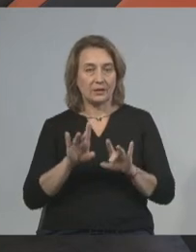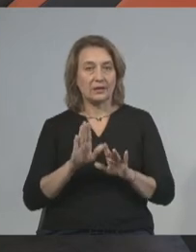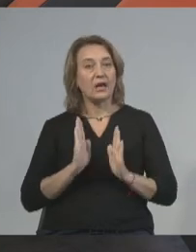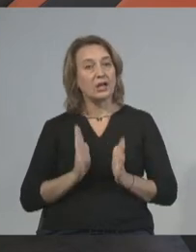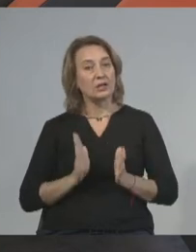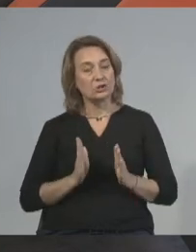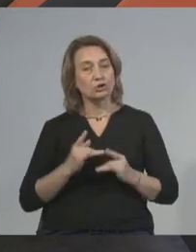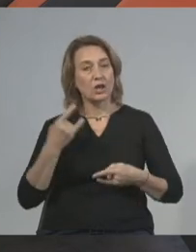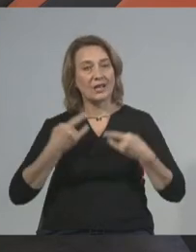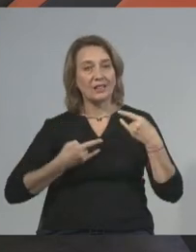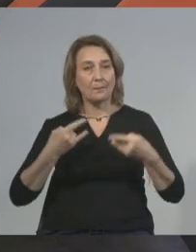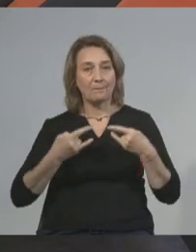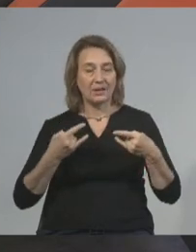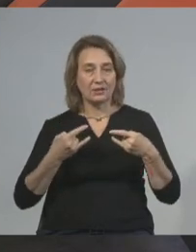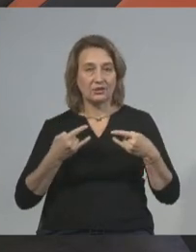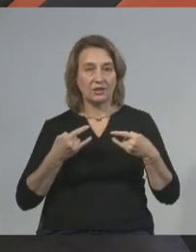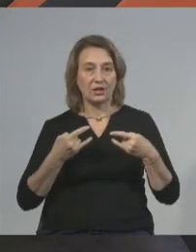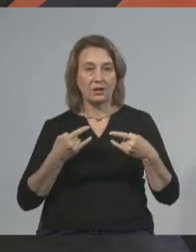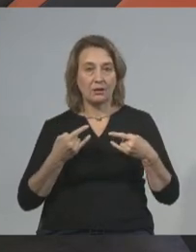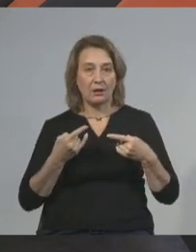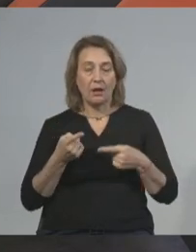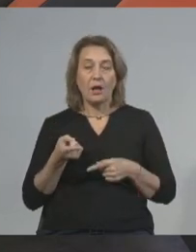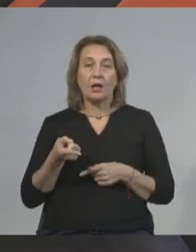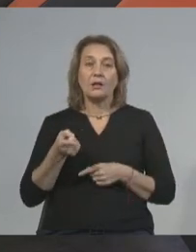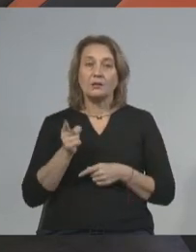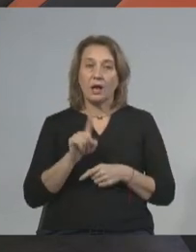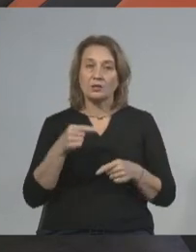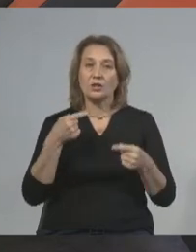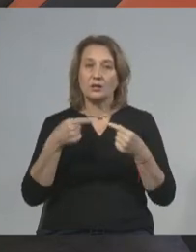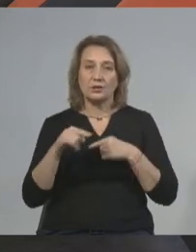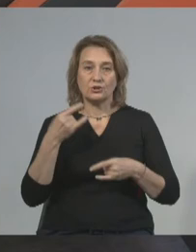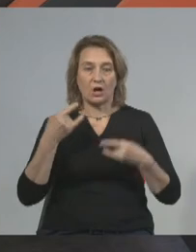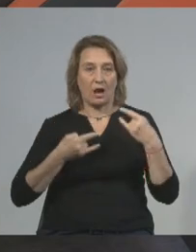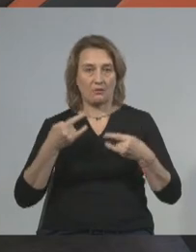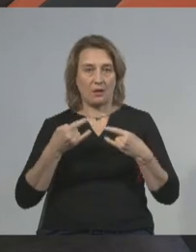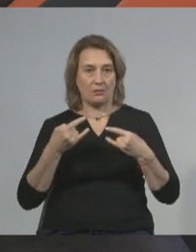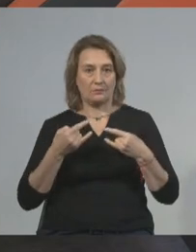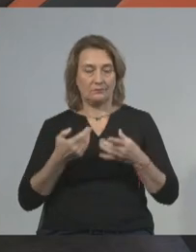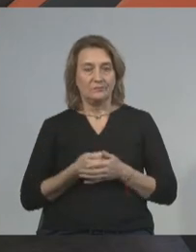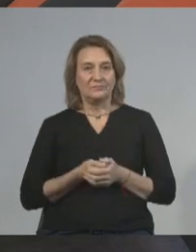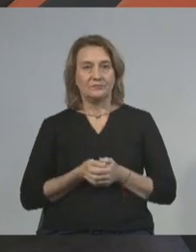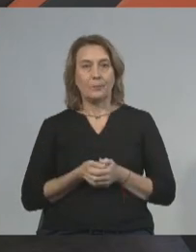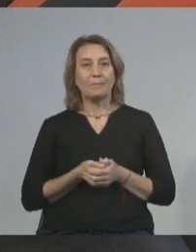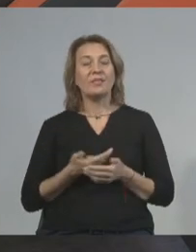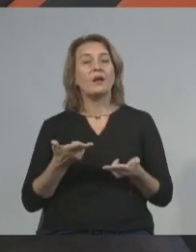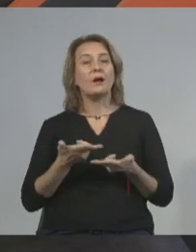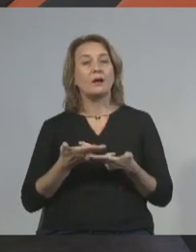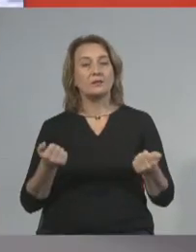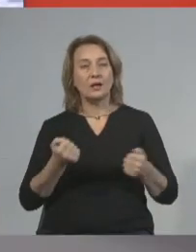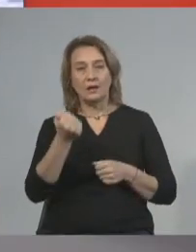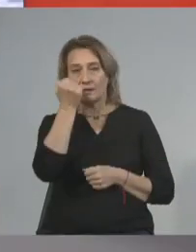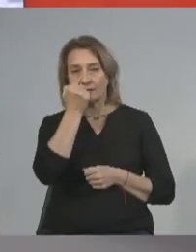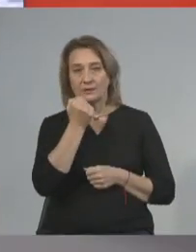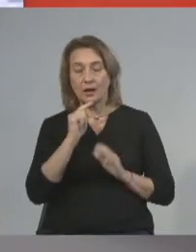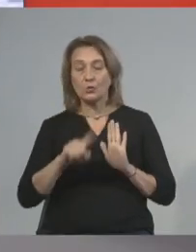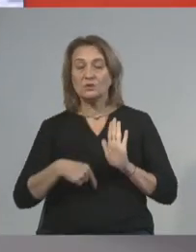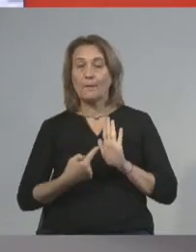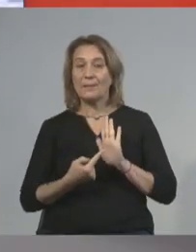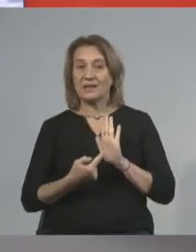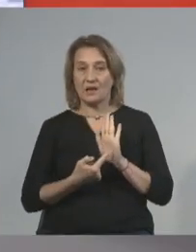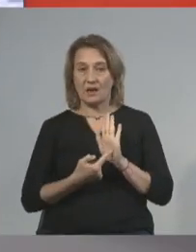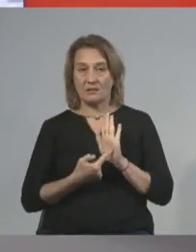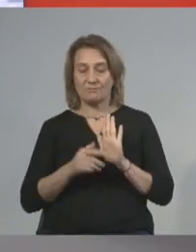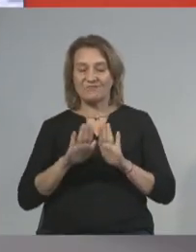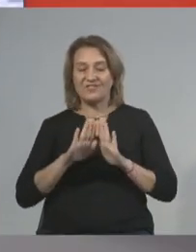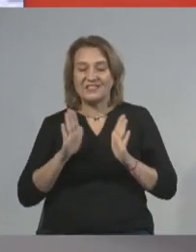medvedchuk helps spread those narratives lubovo thank you so much for the